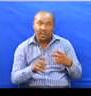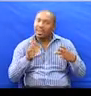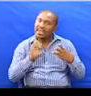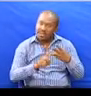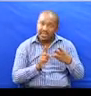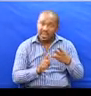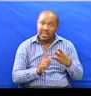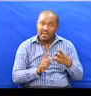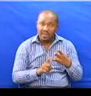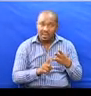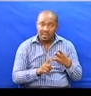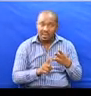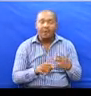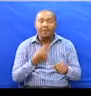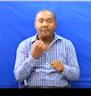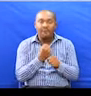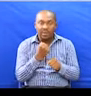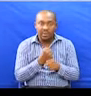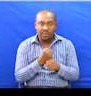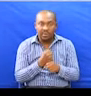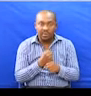that lipids are